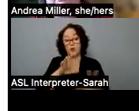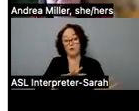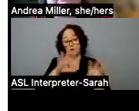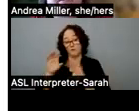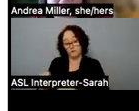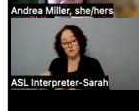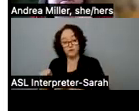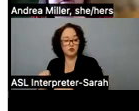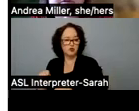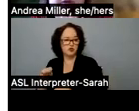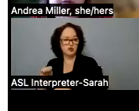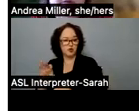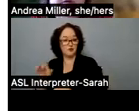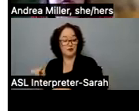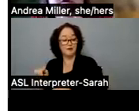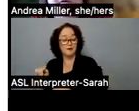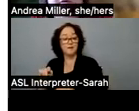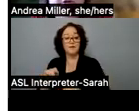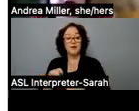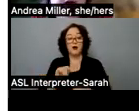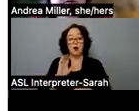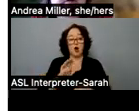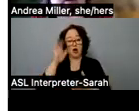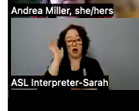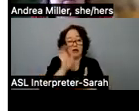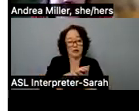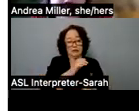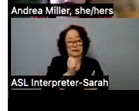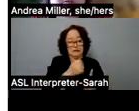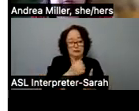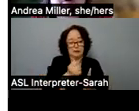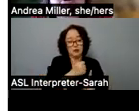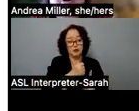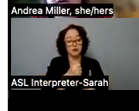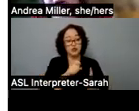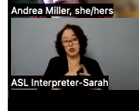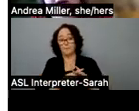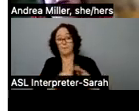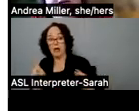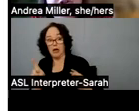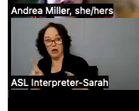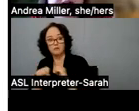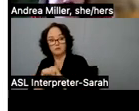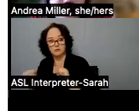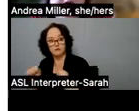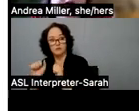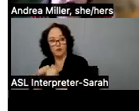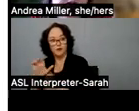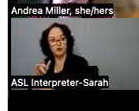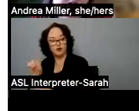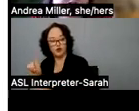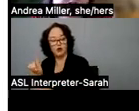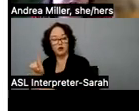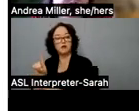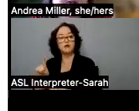after she had fled her abusive husband with her child there that's also pictured. And she's standing in front of the units